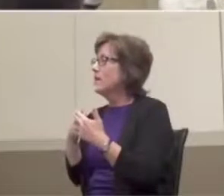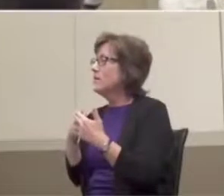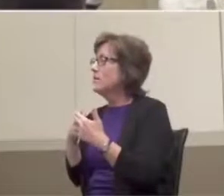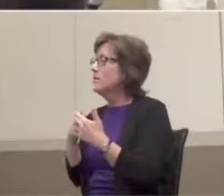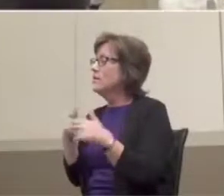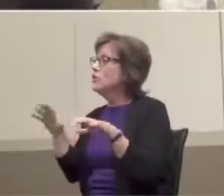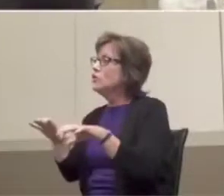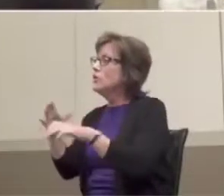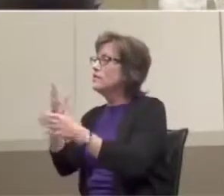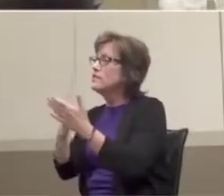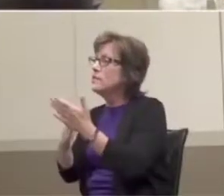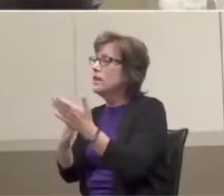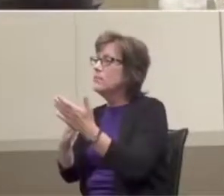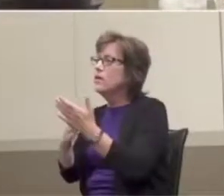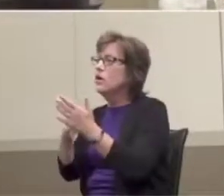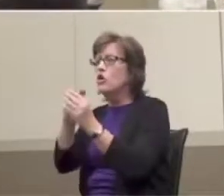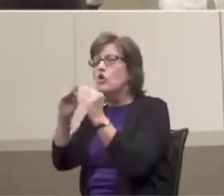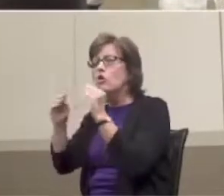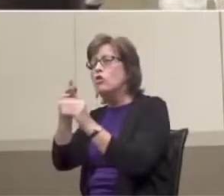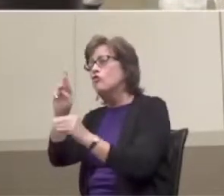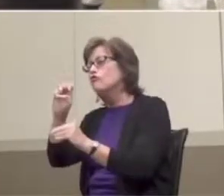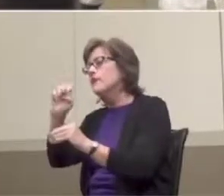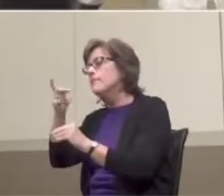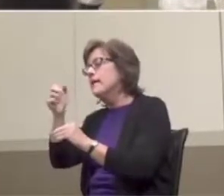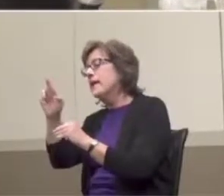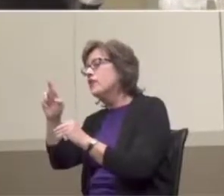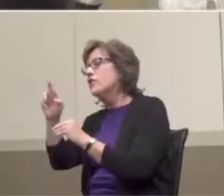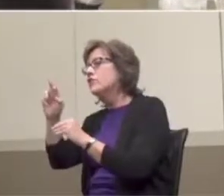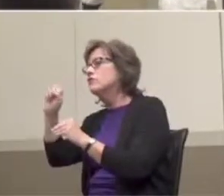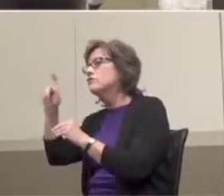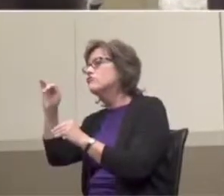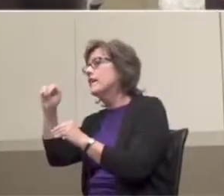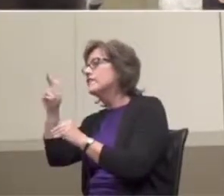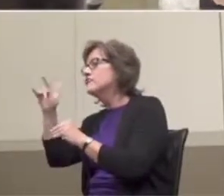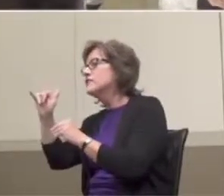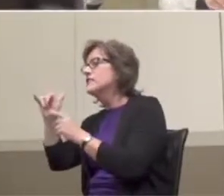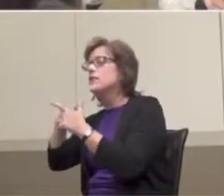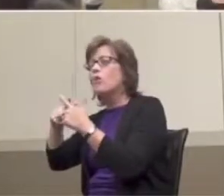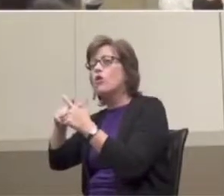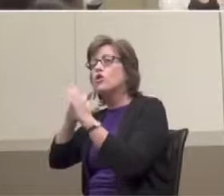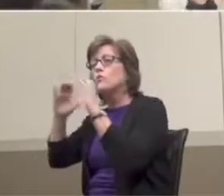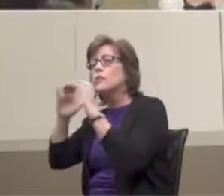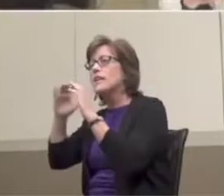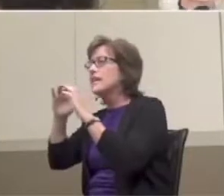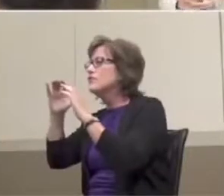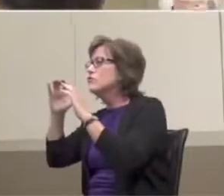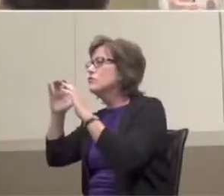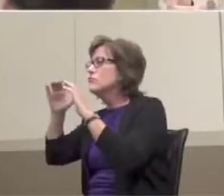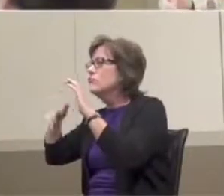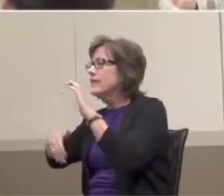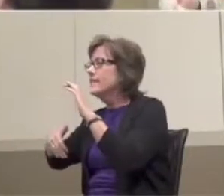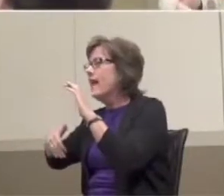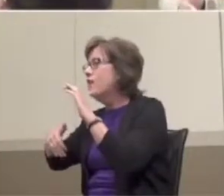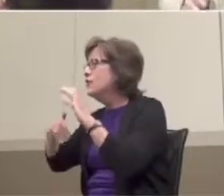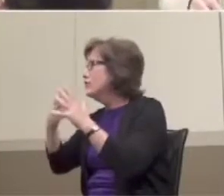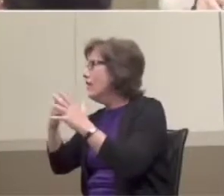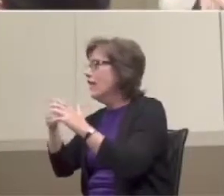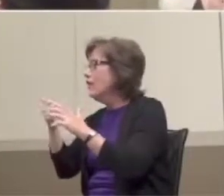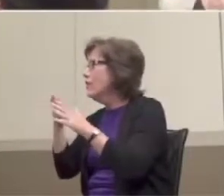doing some repair strategies for communication breakdown, getting some other ways that he could maybe